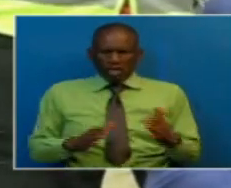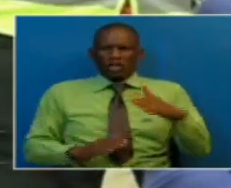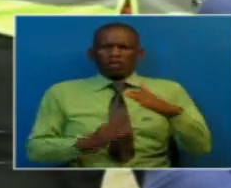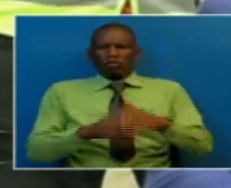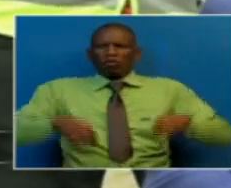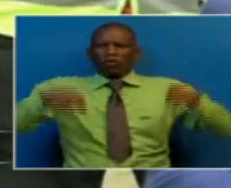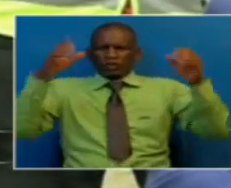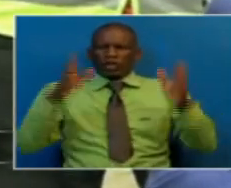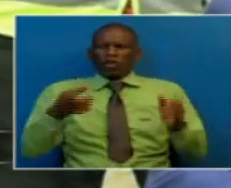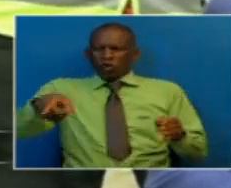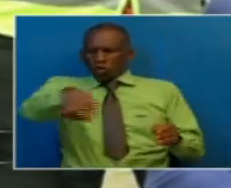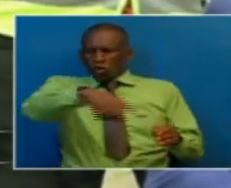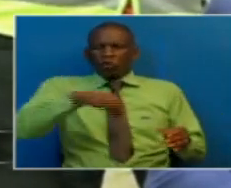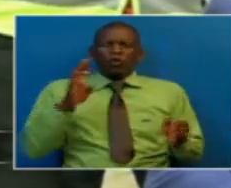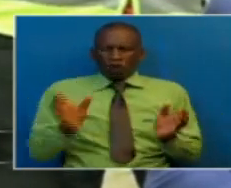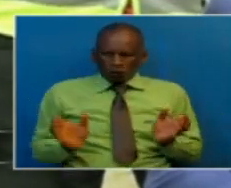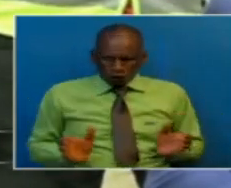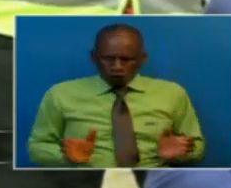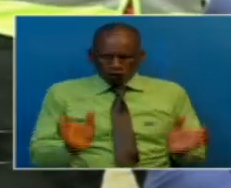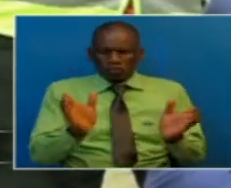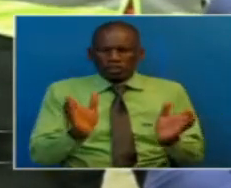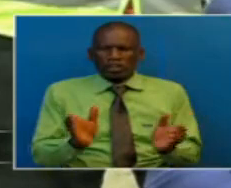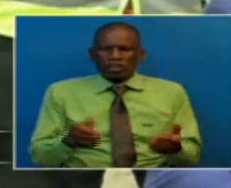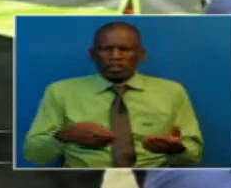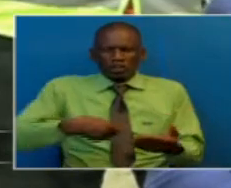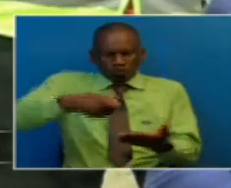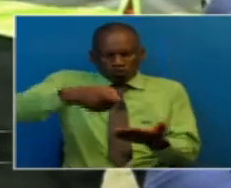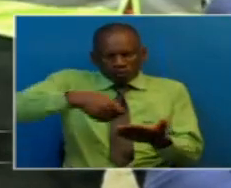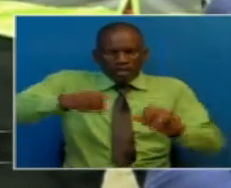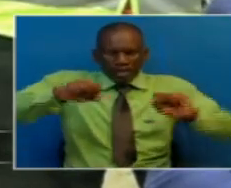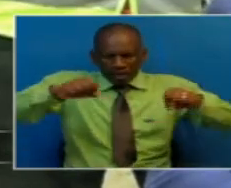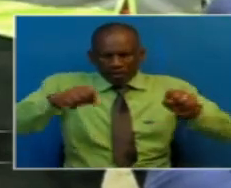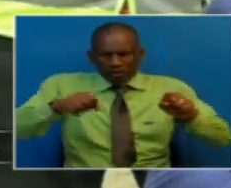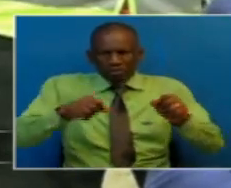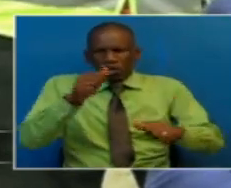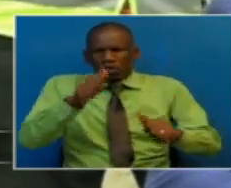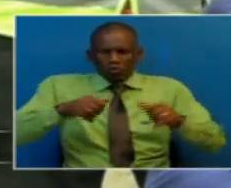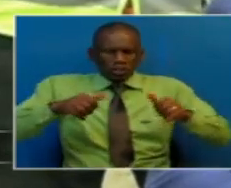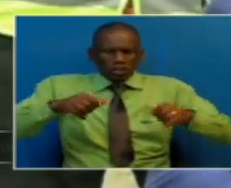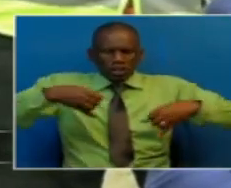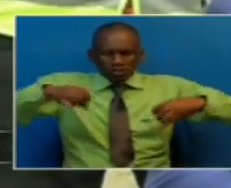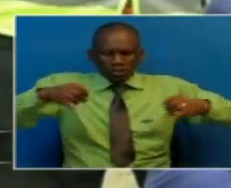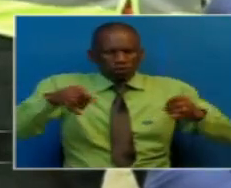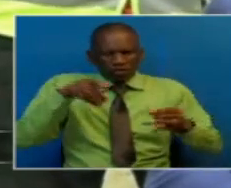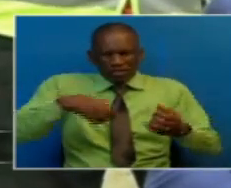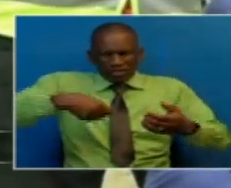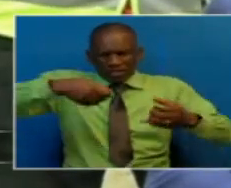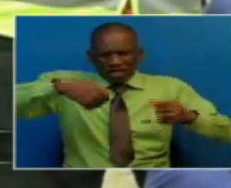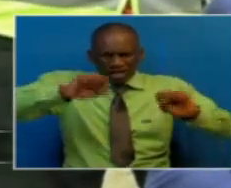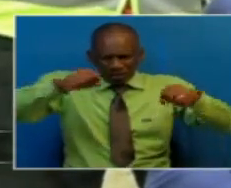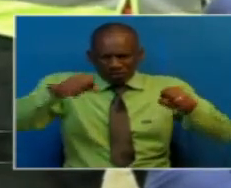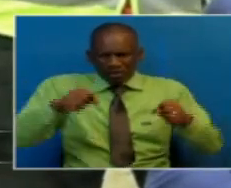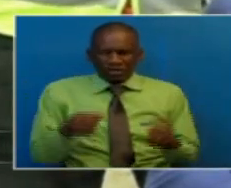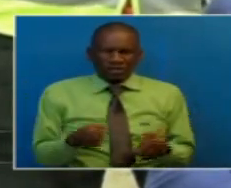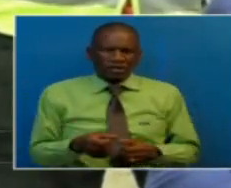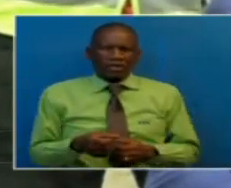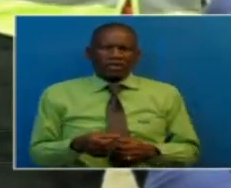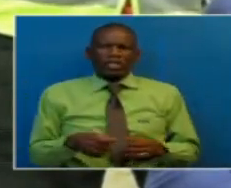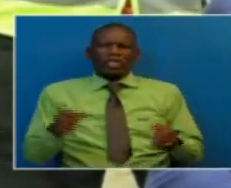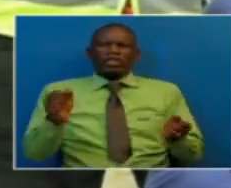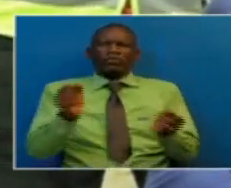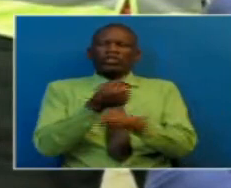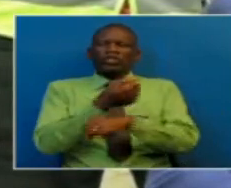we were compelled to enter an agreement whose implementation on the face of it could not